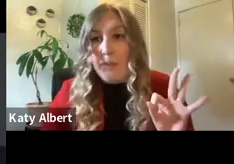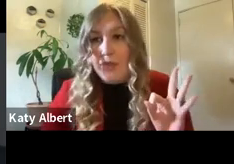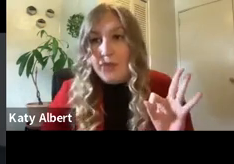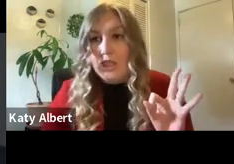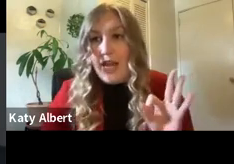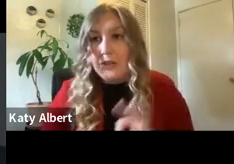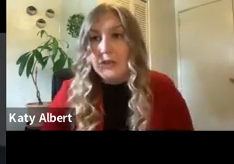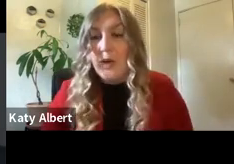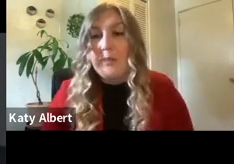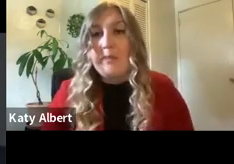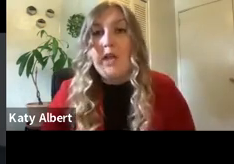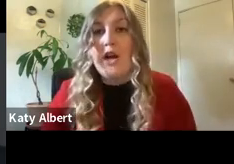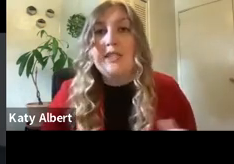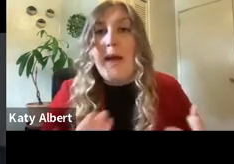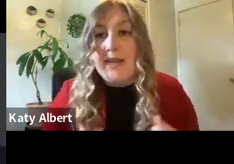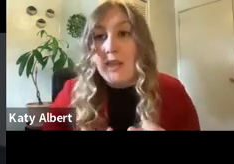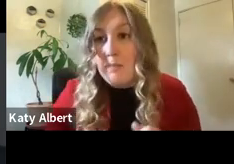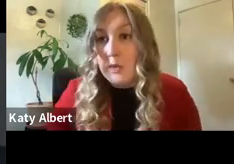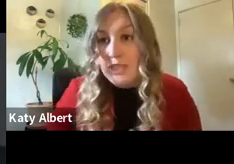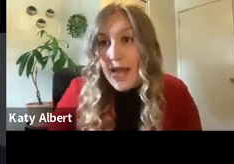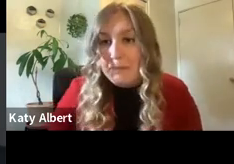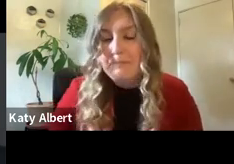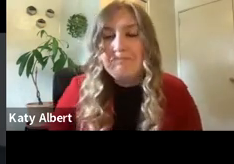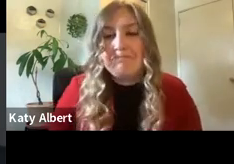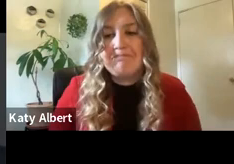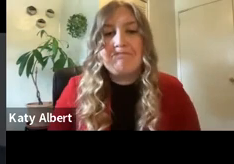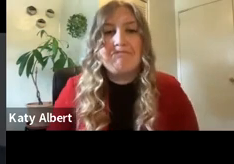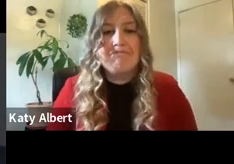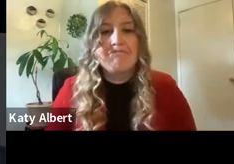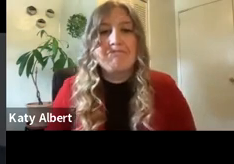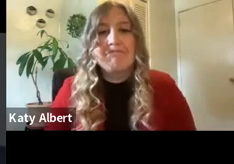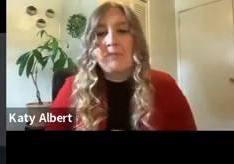the top 3 channels where people are spending the most time.